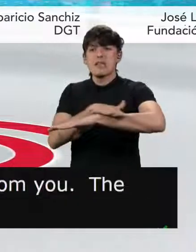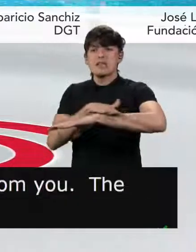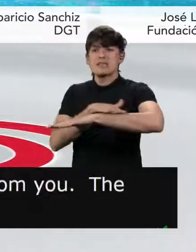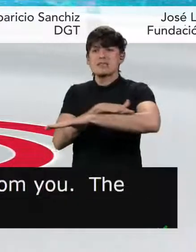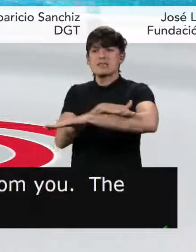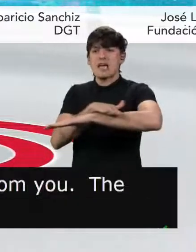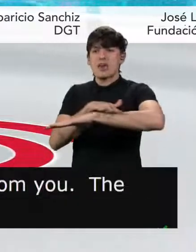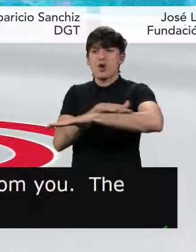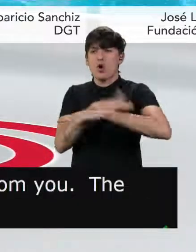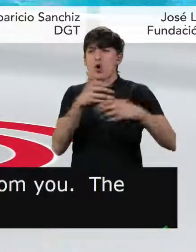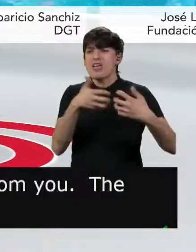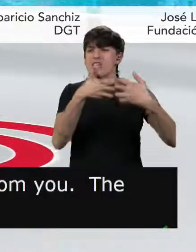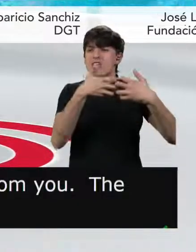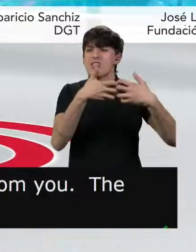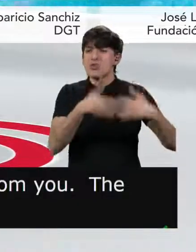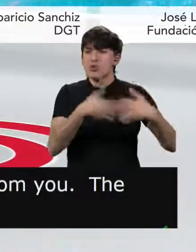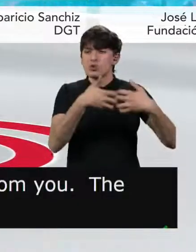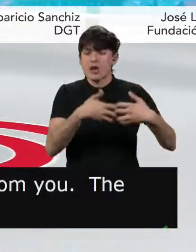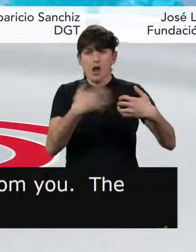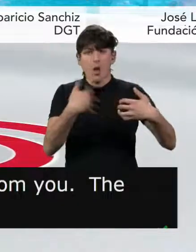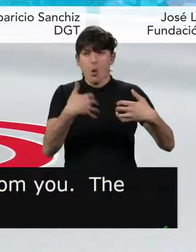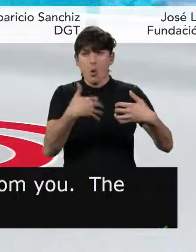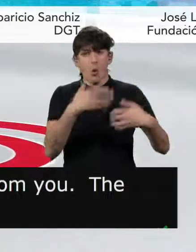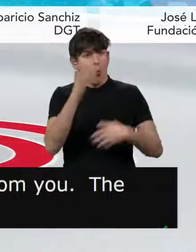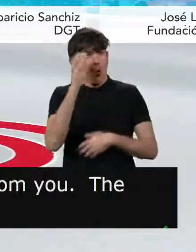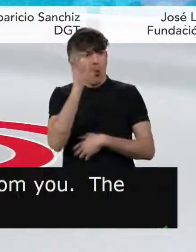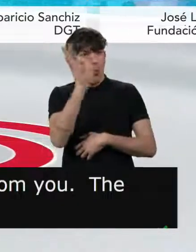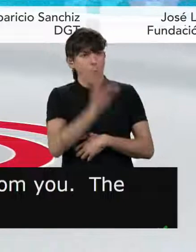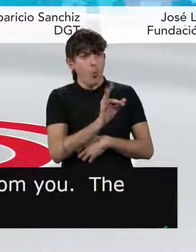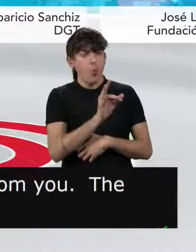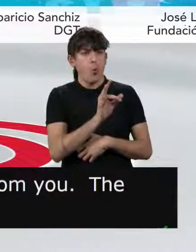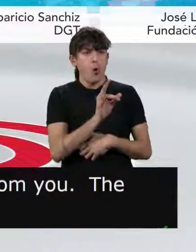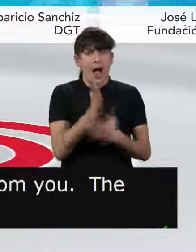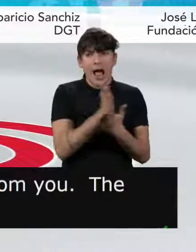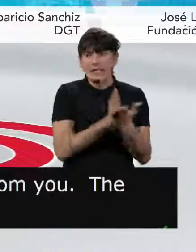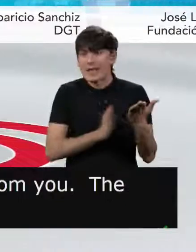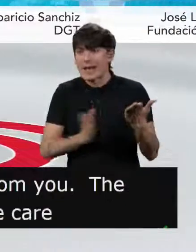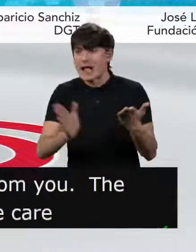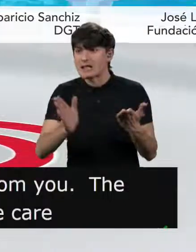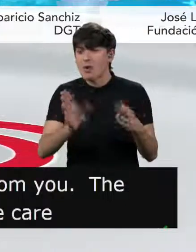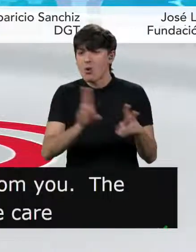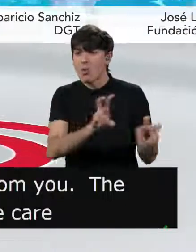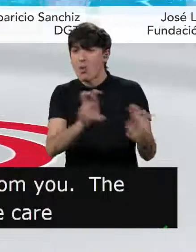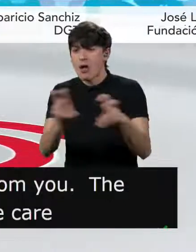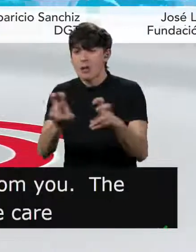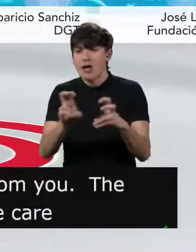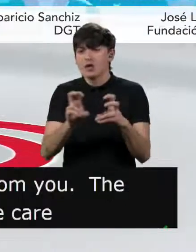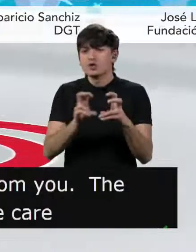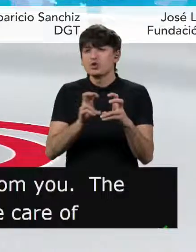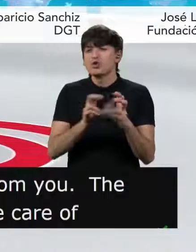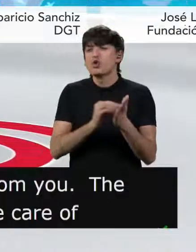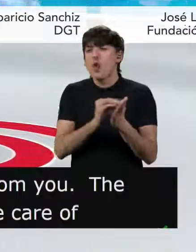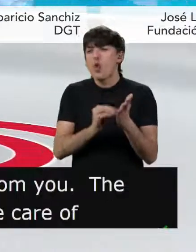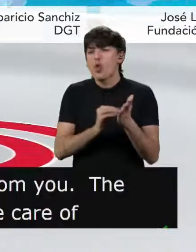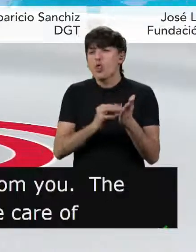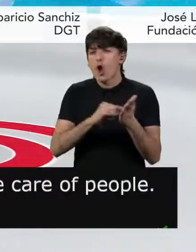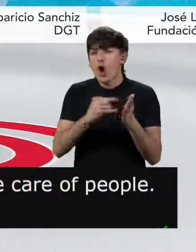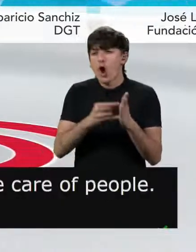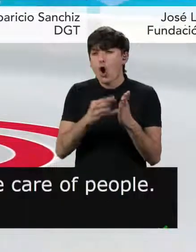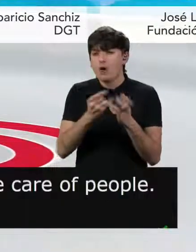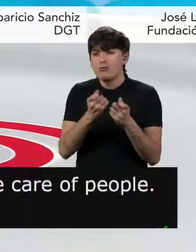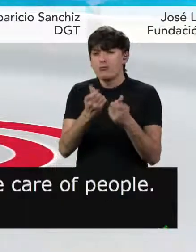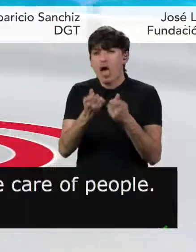directorate is, of course, to take care of people. It's great to listen, to hear how you're